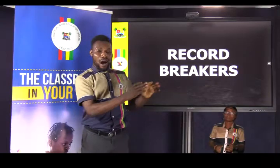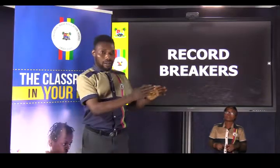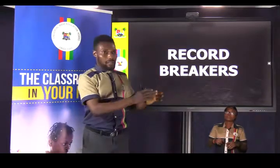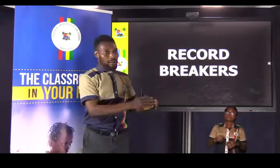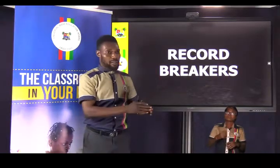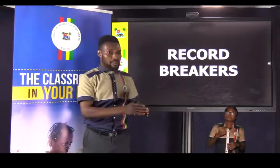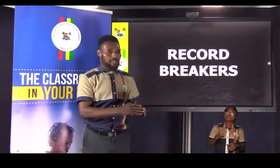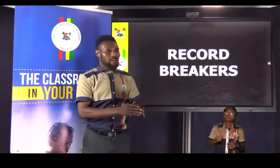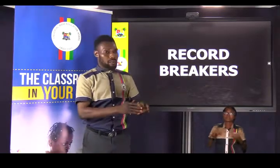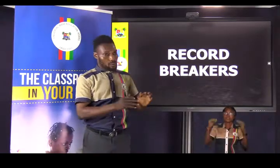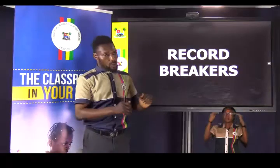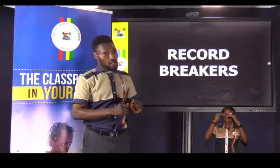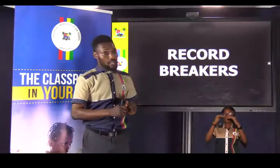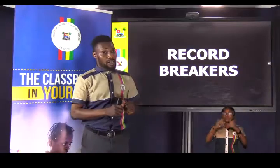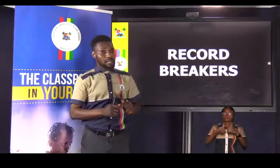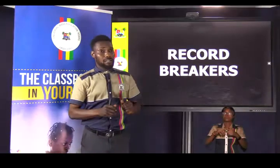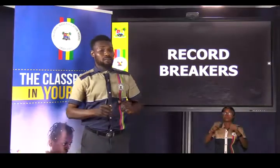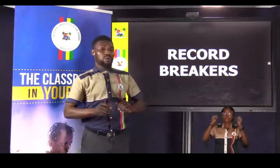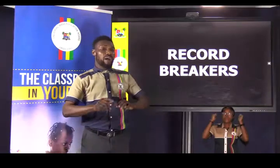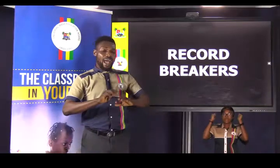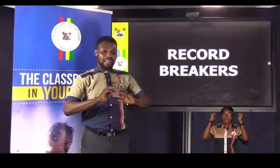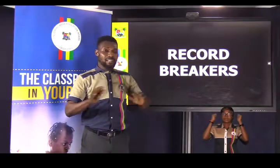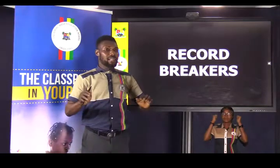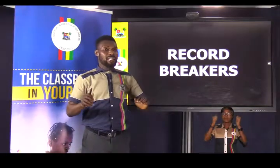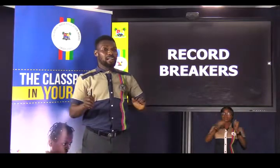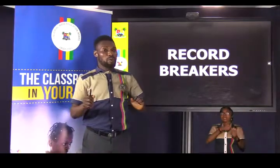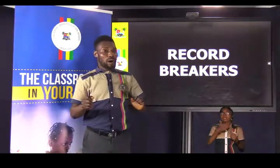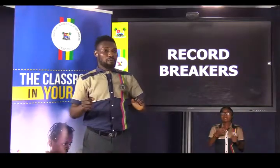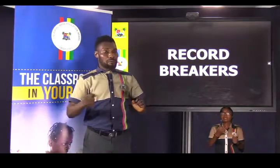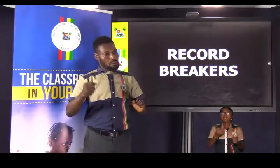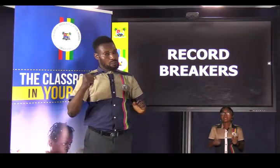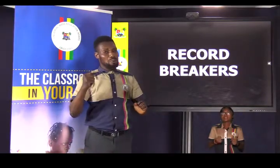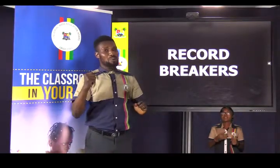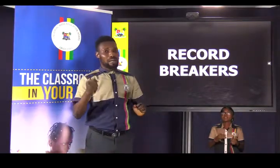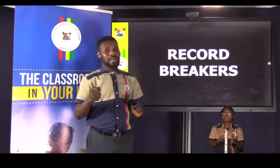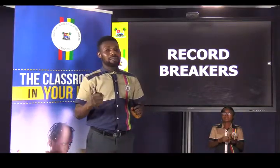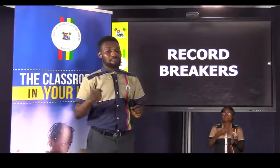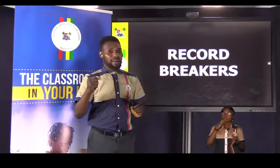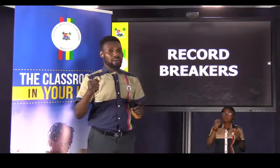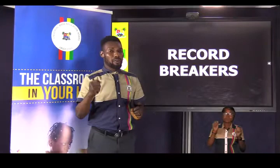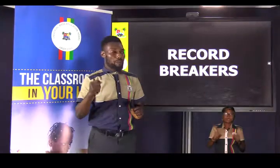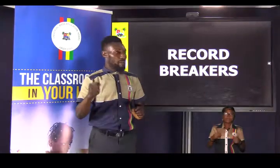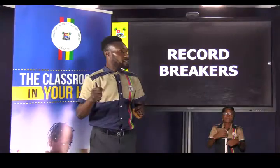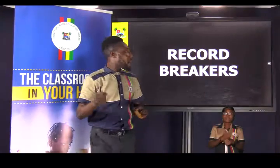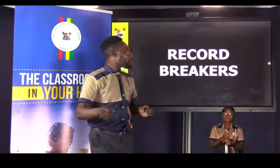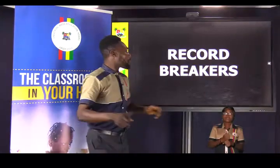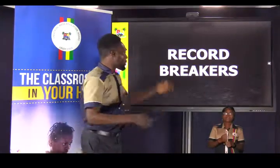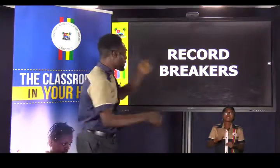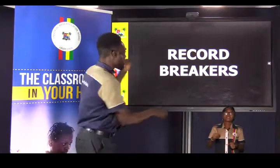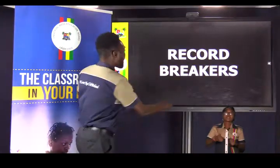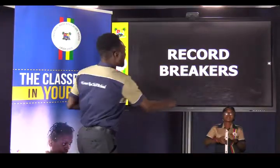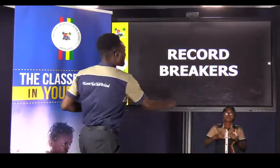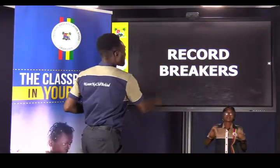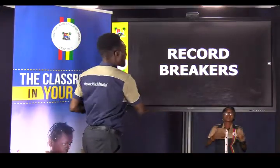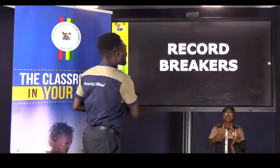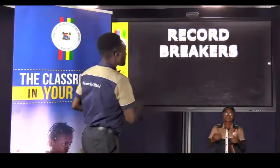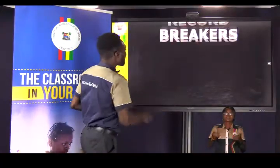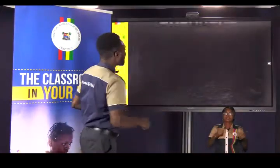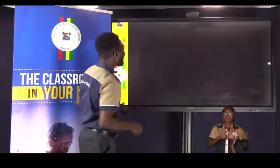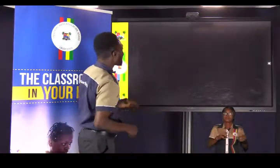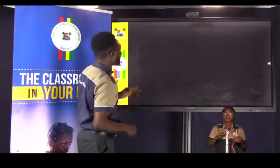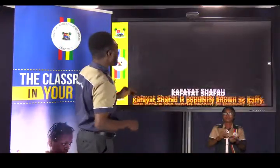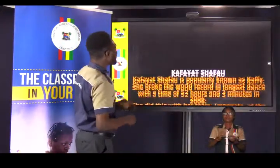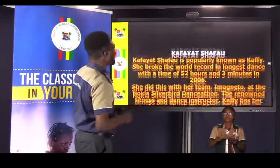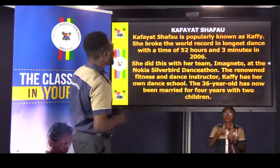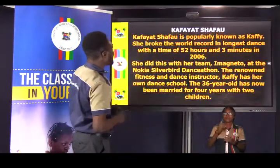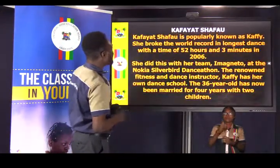to academics. Do you understand? So any skill that you have, you can make great things happen. Now let's look at one